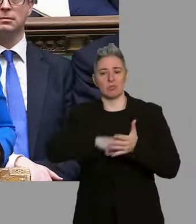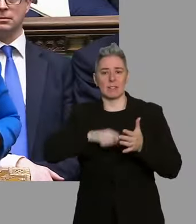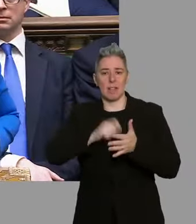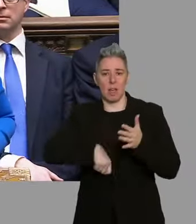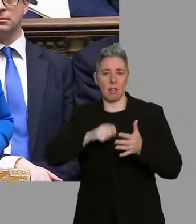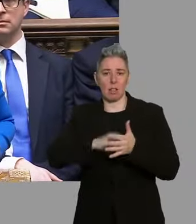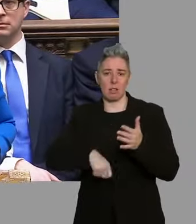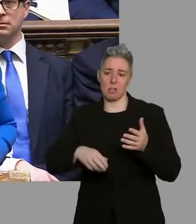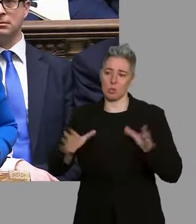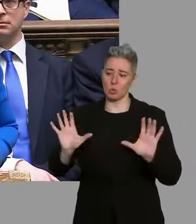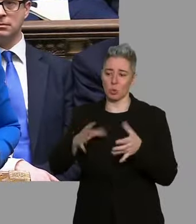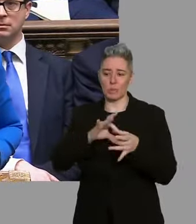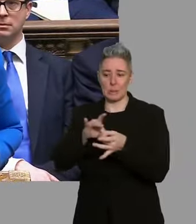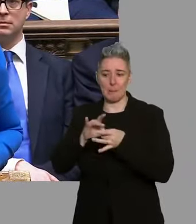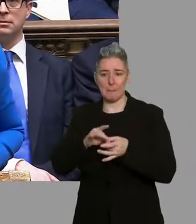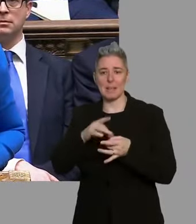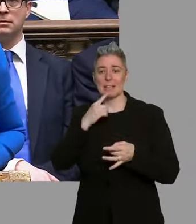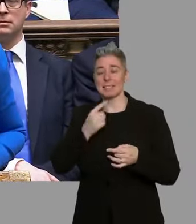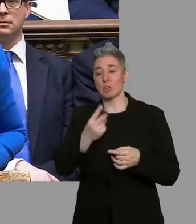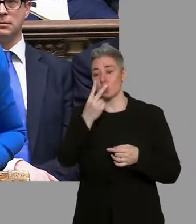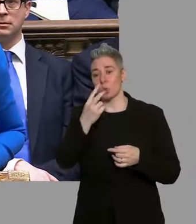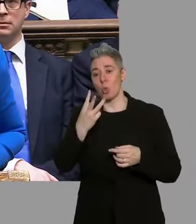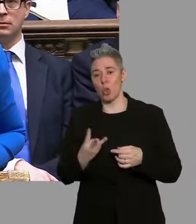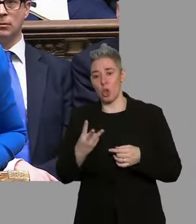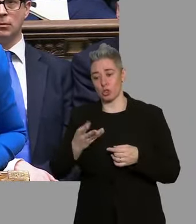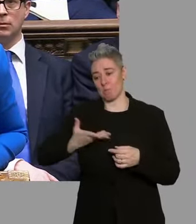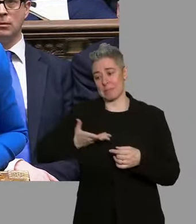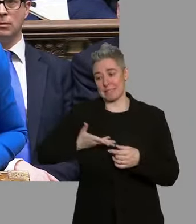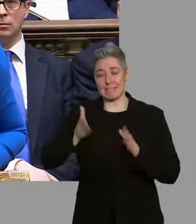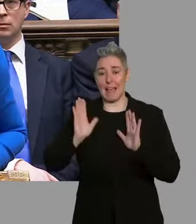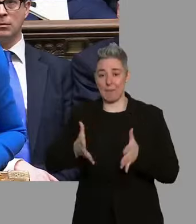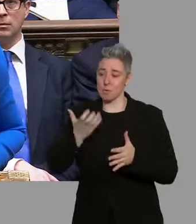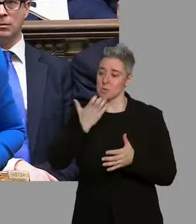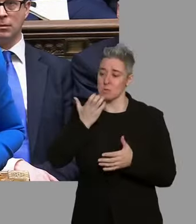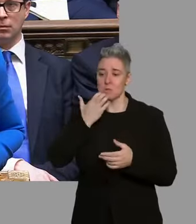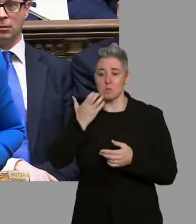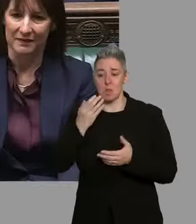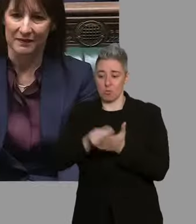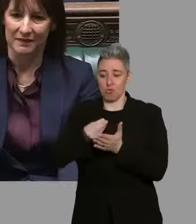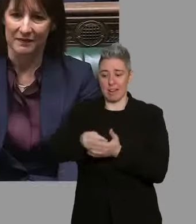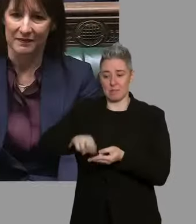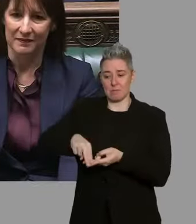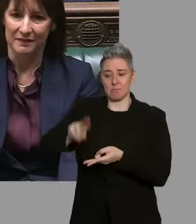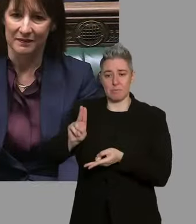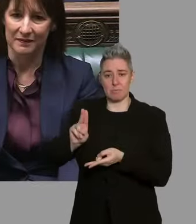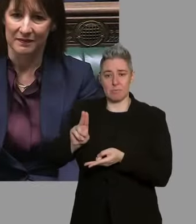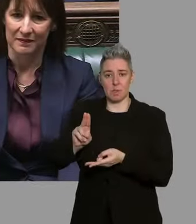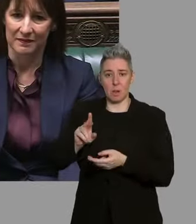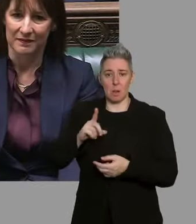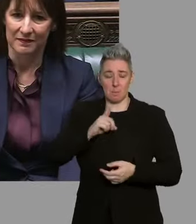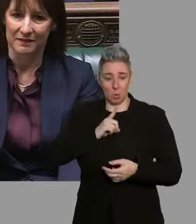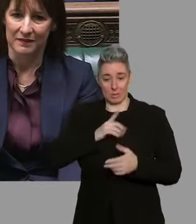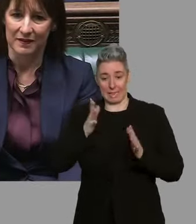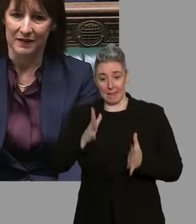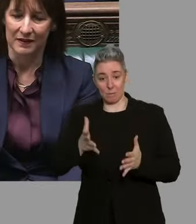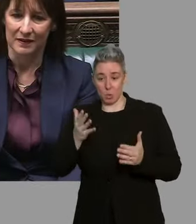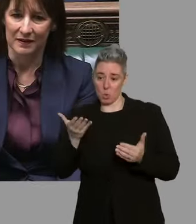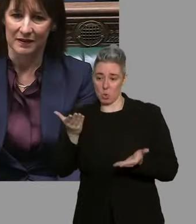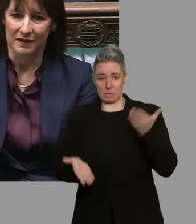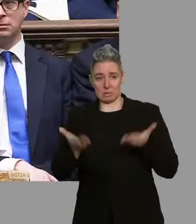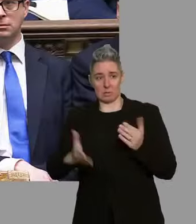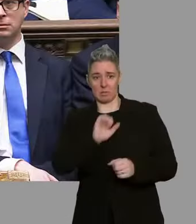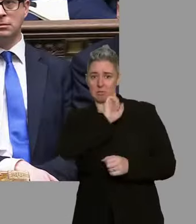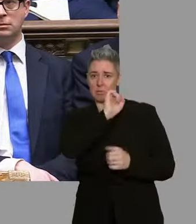prices to cope with his tax hike. His Chancellor ignored all the warnings and ploughed ahead with an unprecedented borrowing